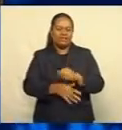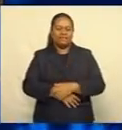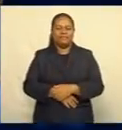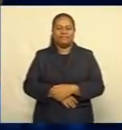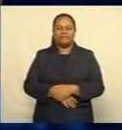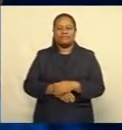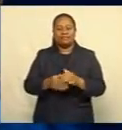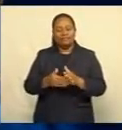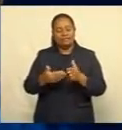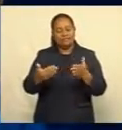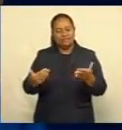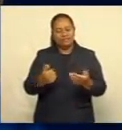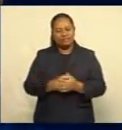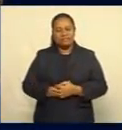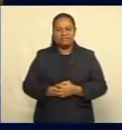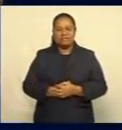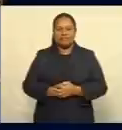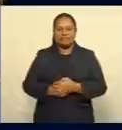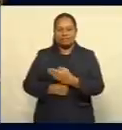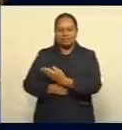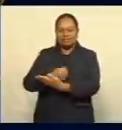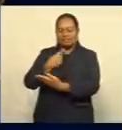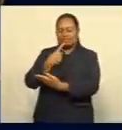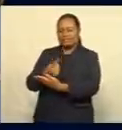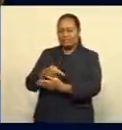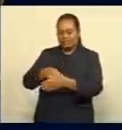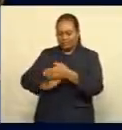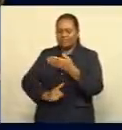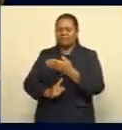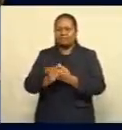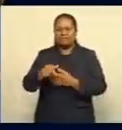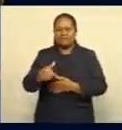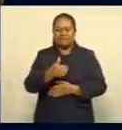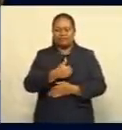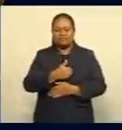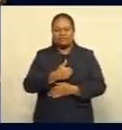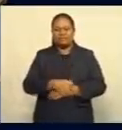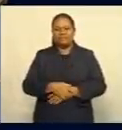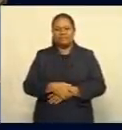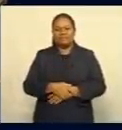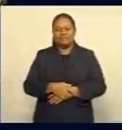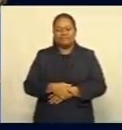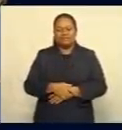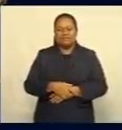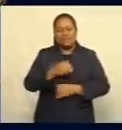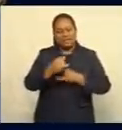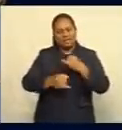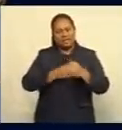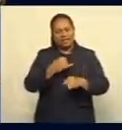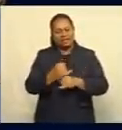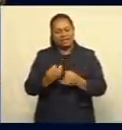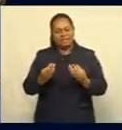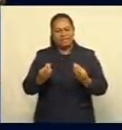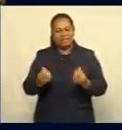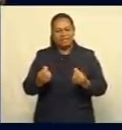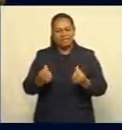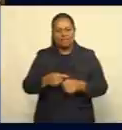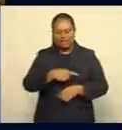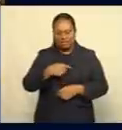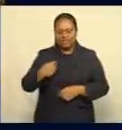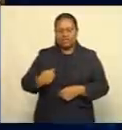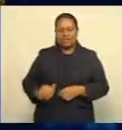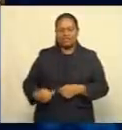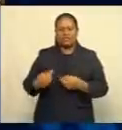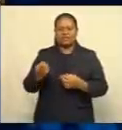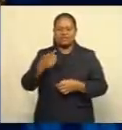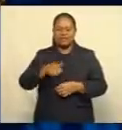Here are the local exchange rates as said early this morning. The Fiji dollar rose versus the major international currencies such as the Chinese yuan and the